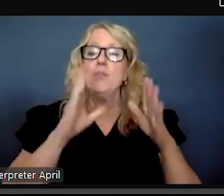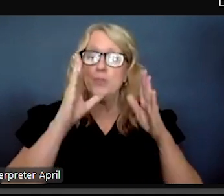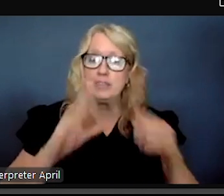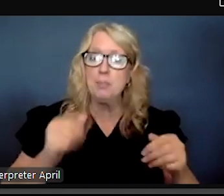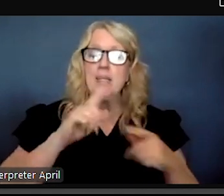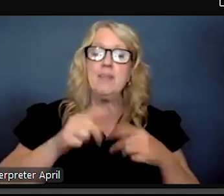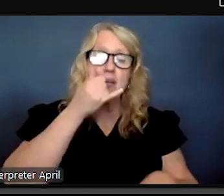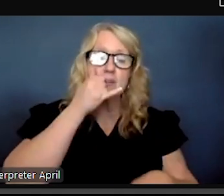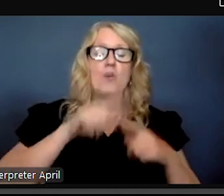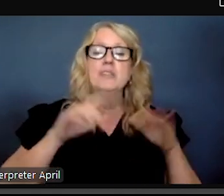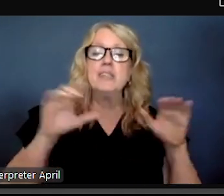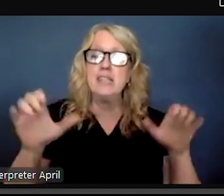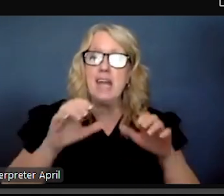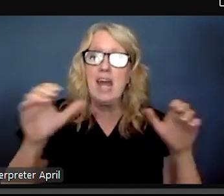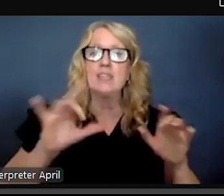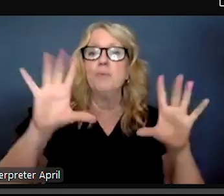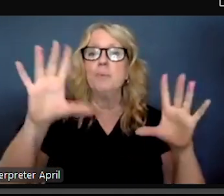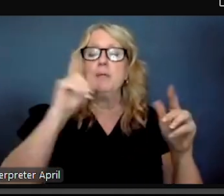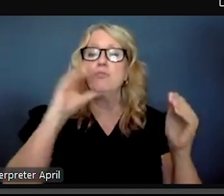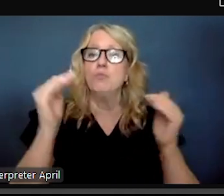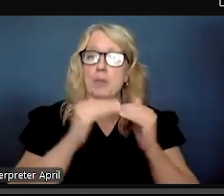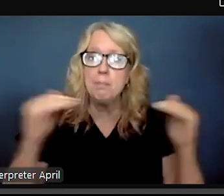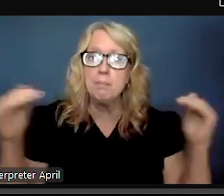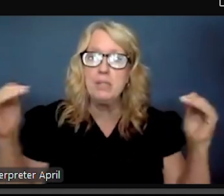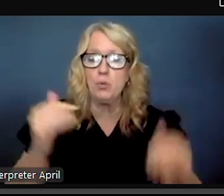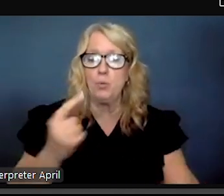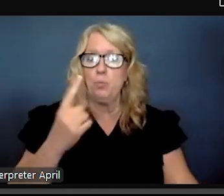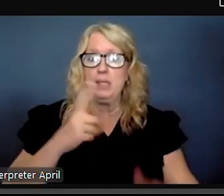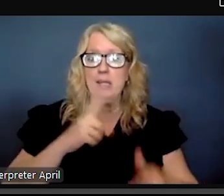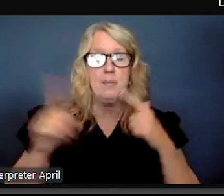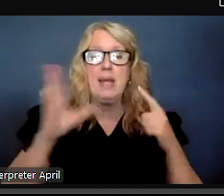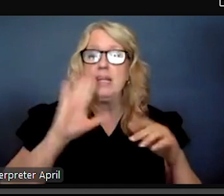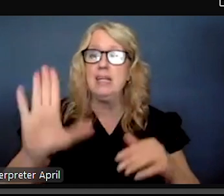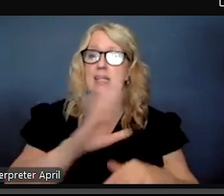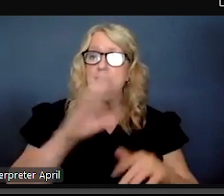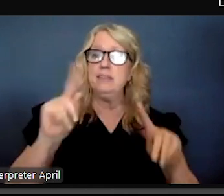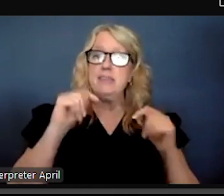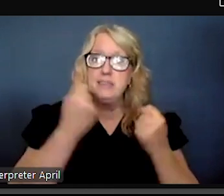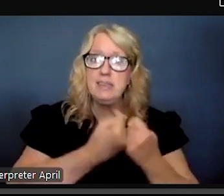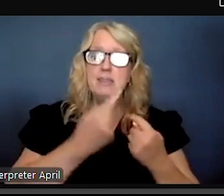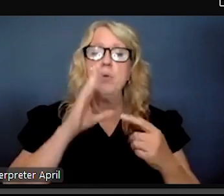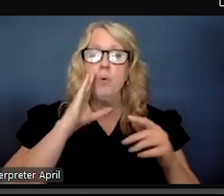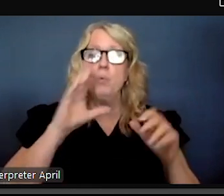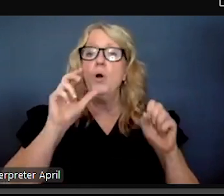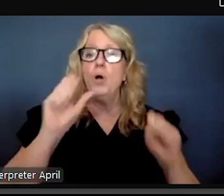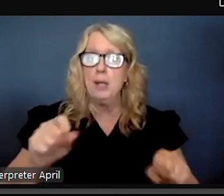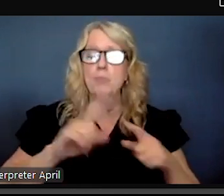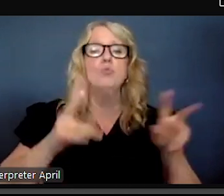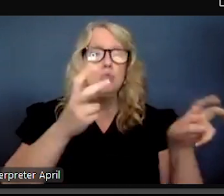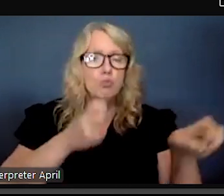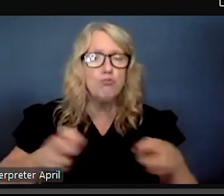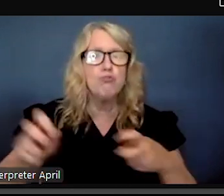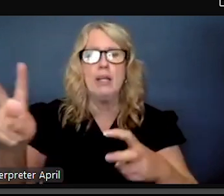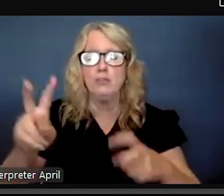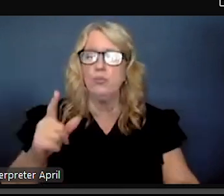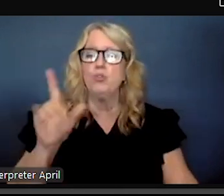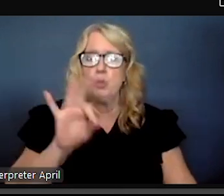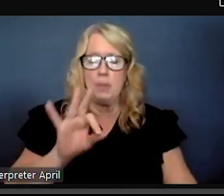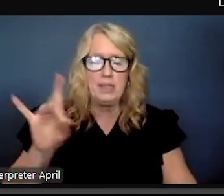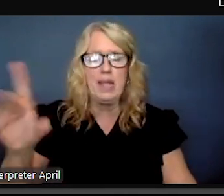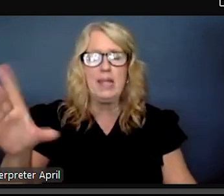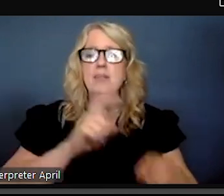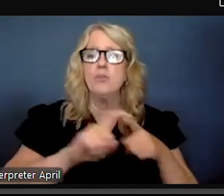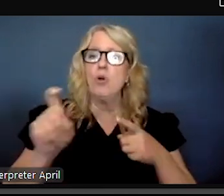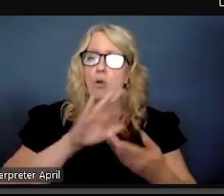calls an active crisis to the Peer Warm Line, Noah and his team will be able to transfer over to the 988 call